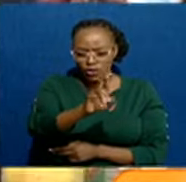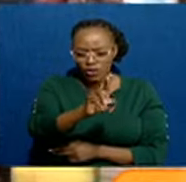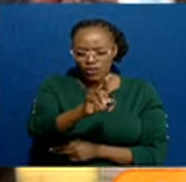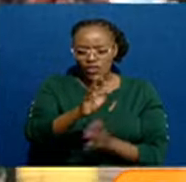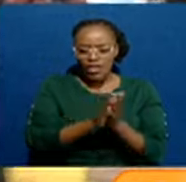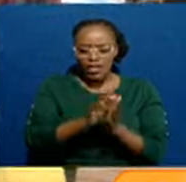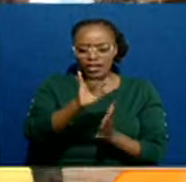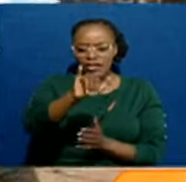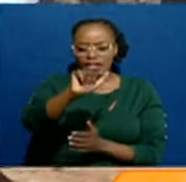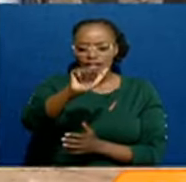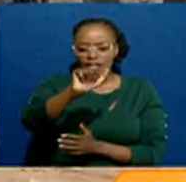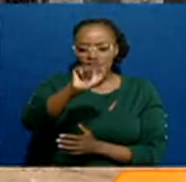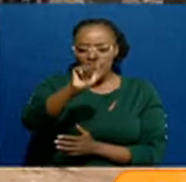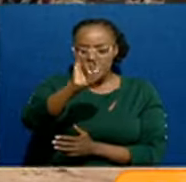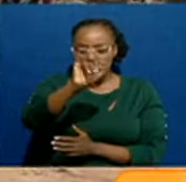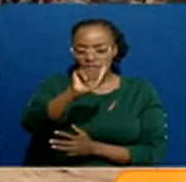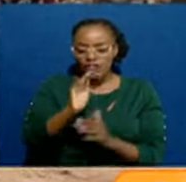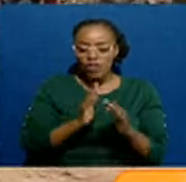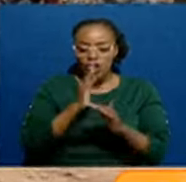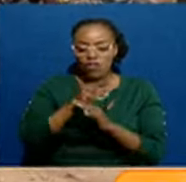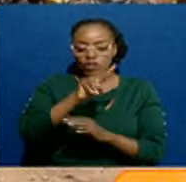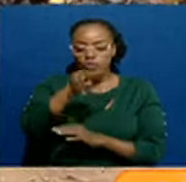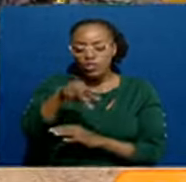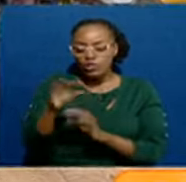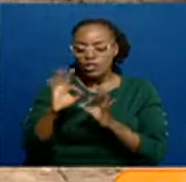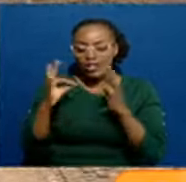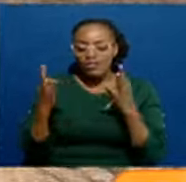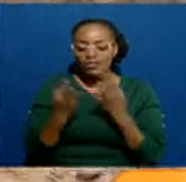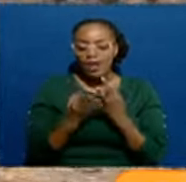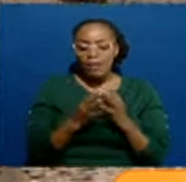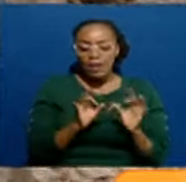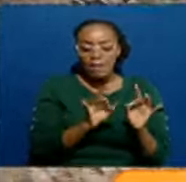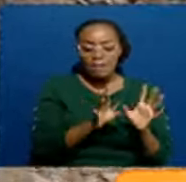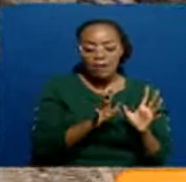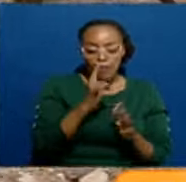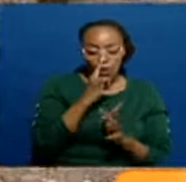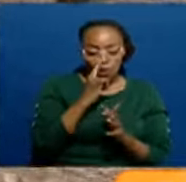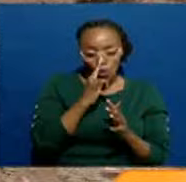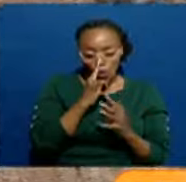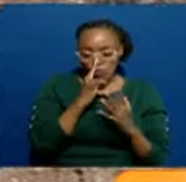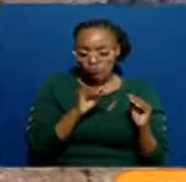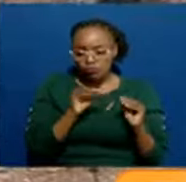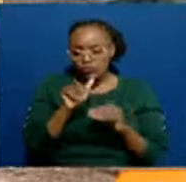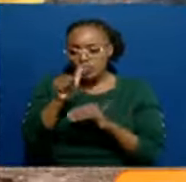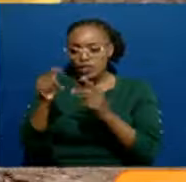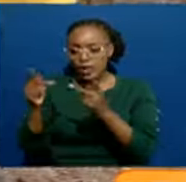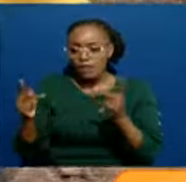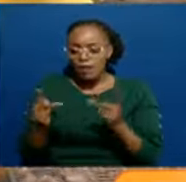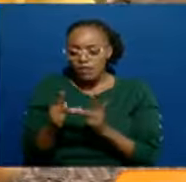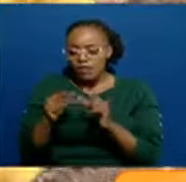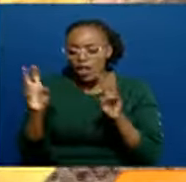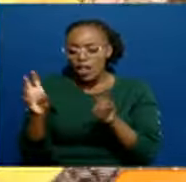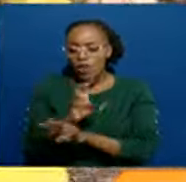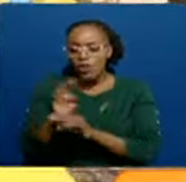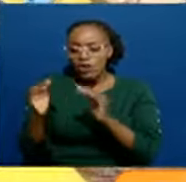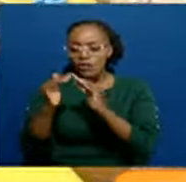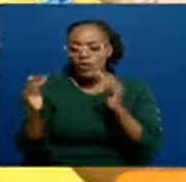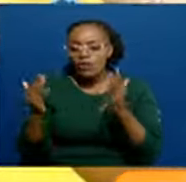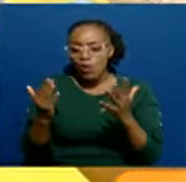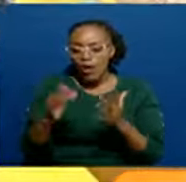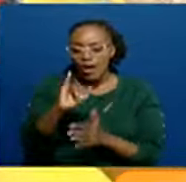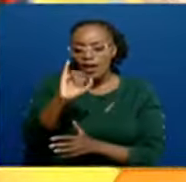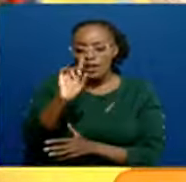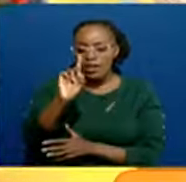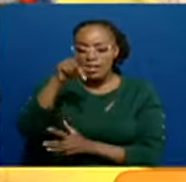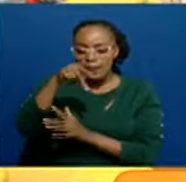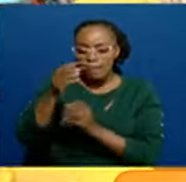Yatia. More than 2,000 families have been displaced from their homes in recent weeks and are seeking shelter in IDP camps